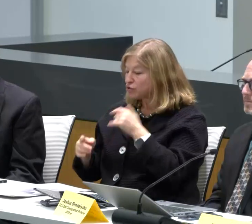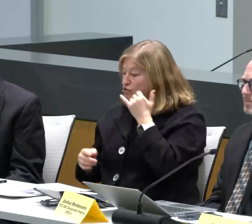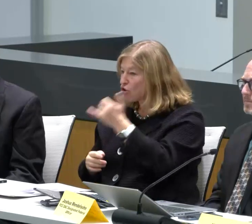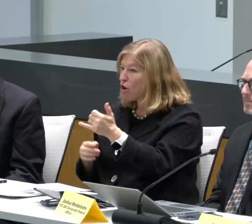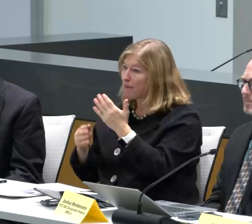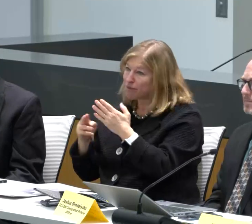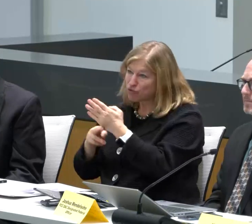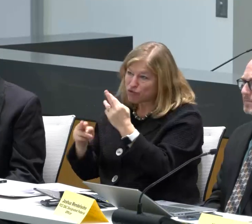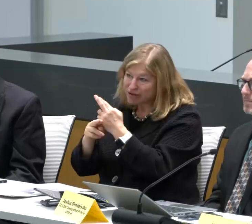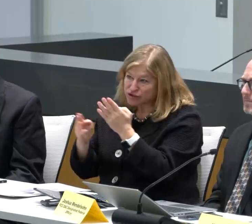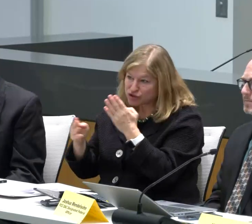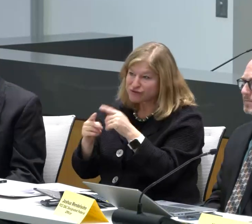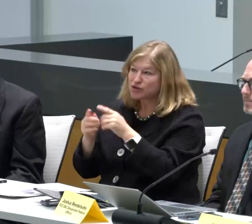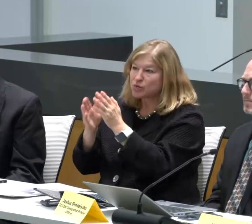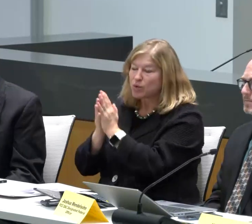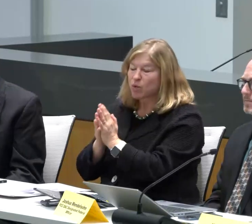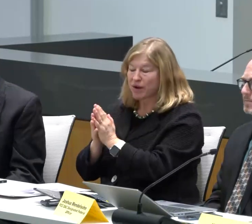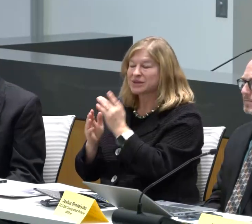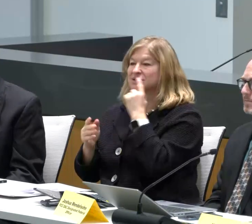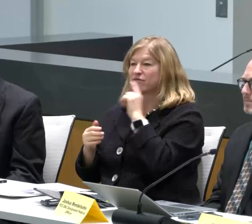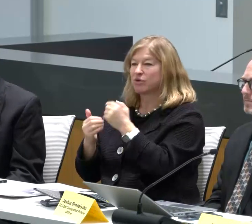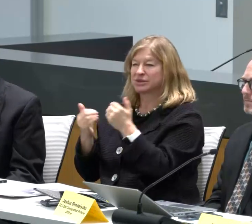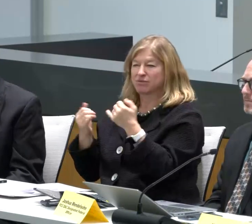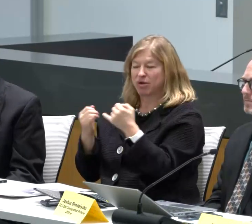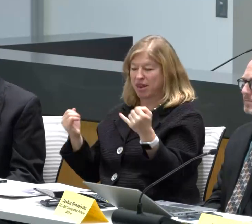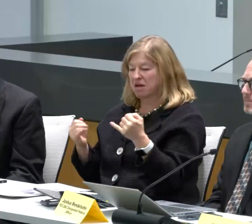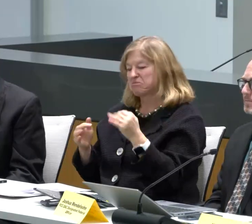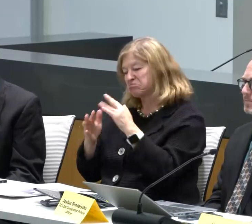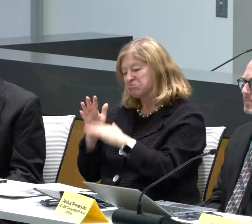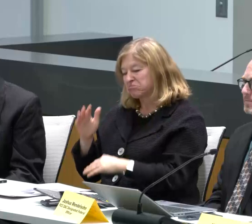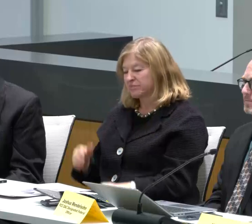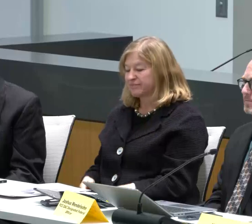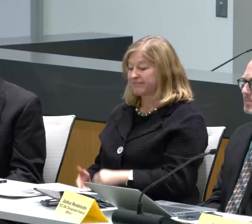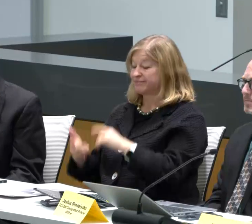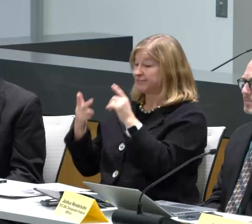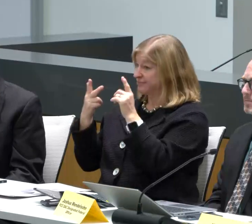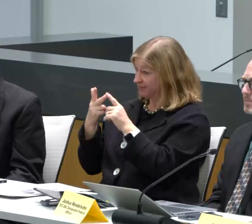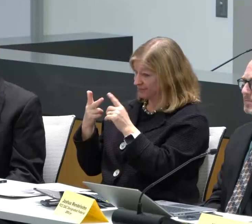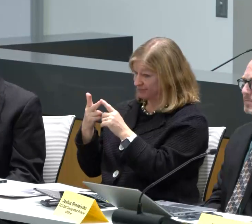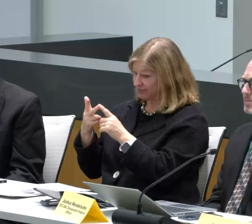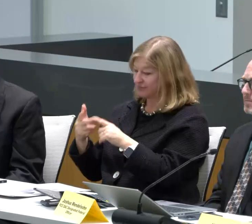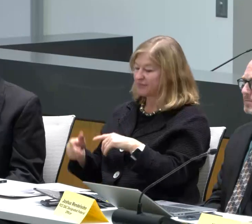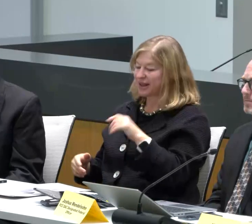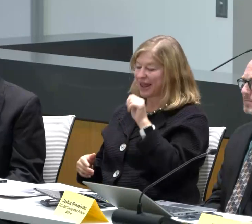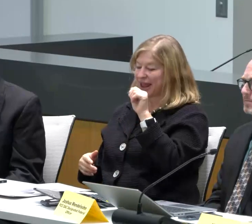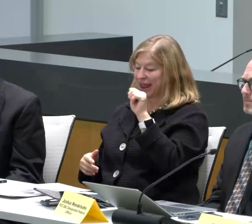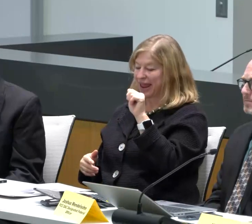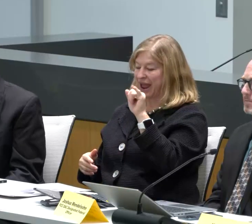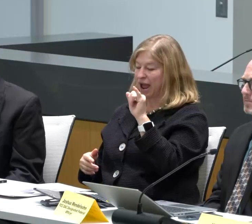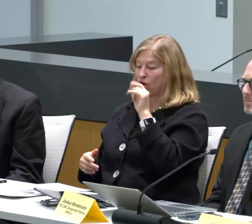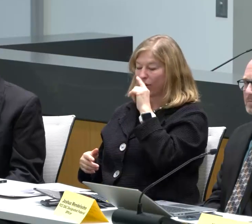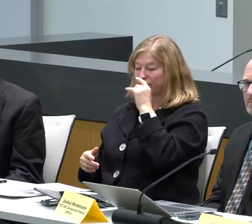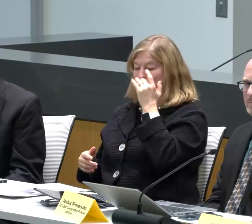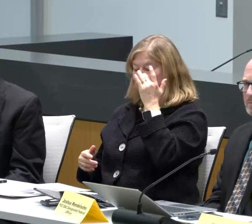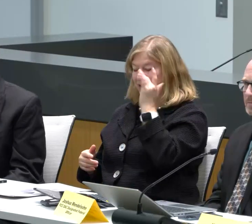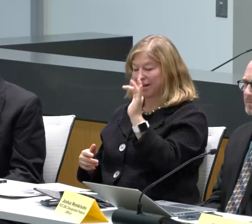provided in alternative formats, such as Braille, large print, as well as any requests for separate line provisions provided